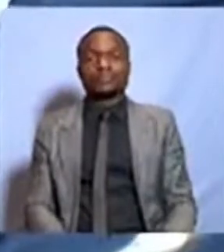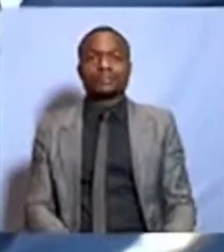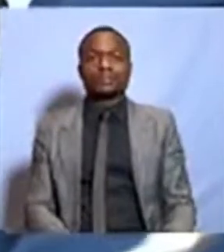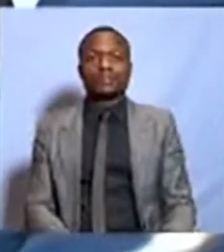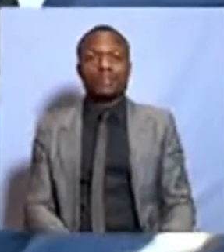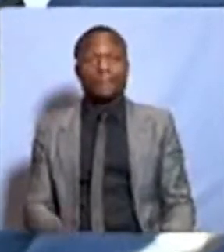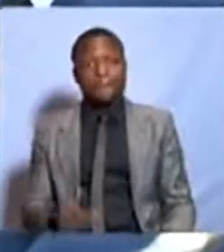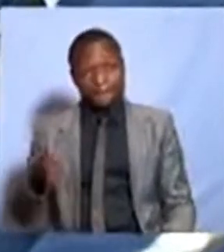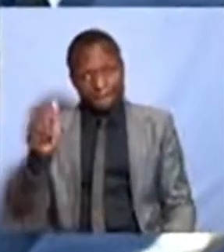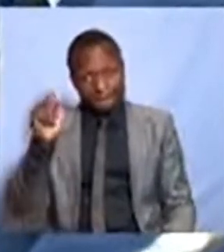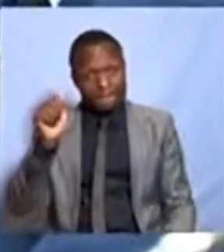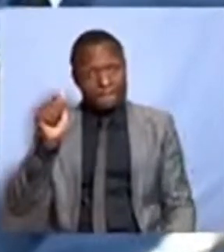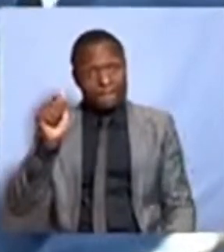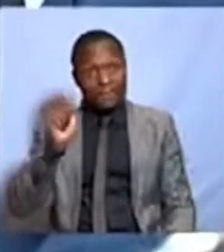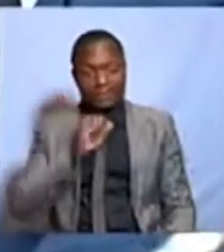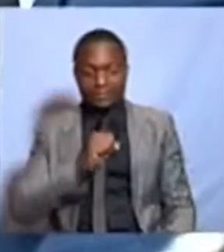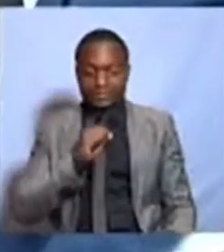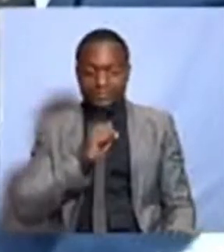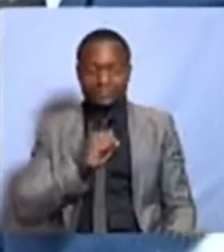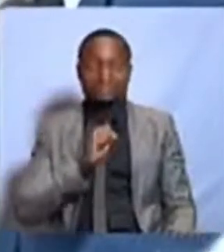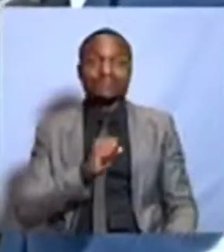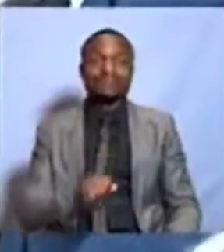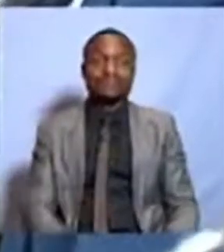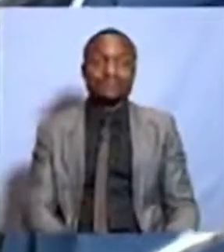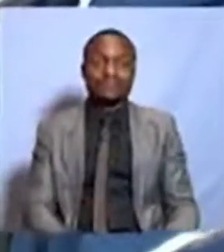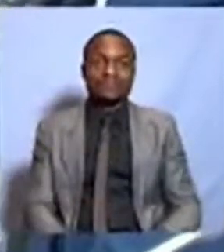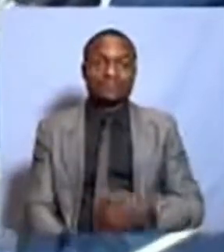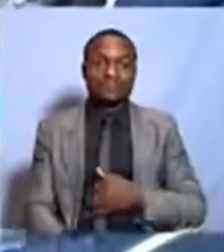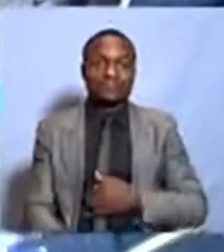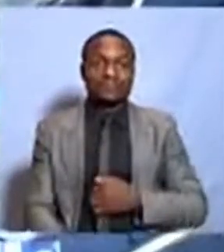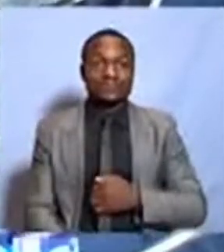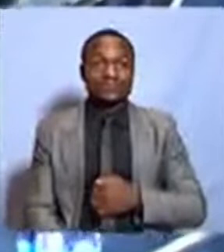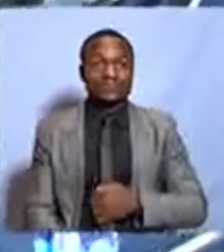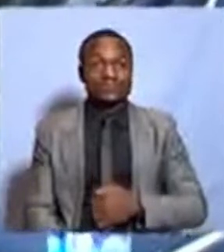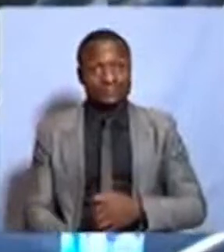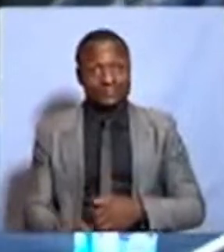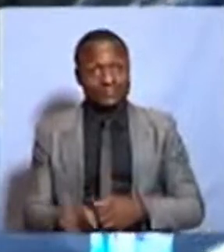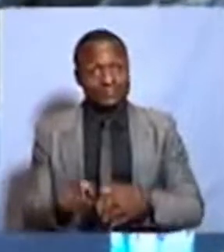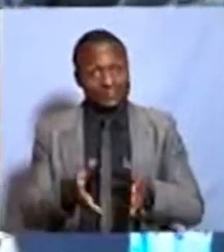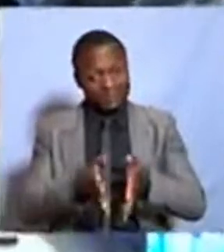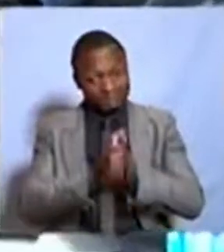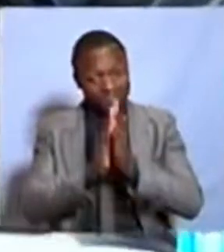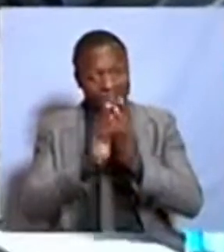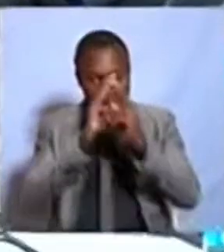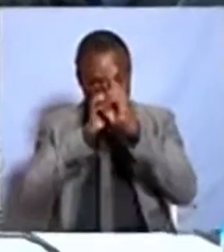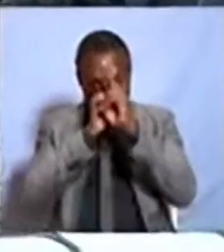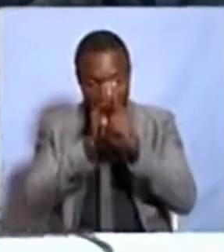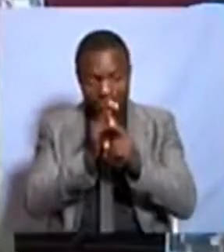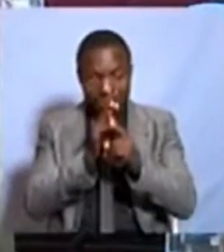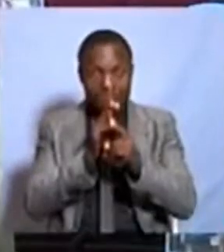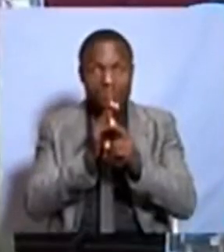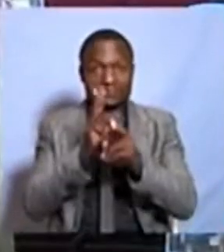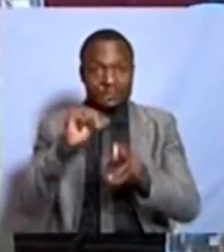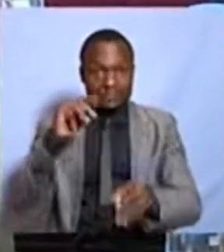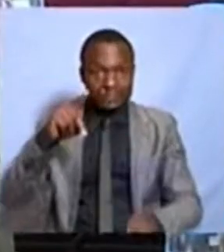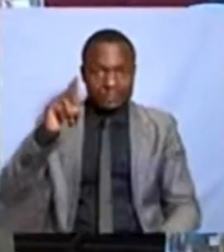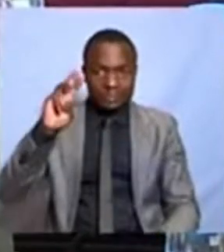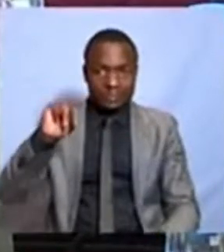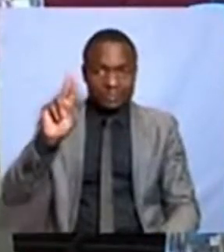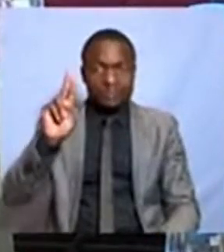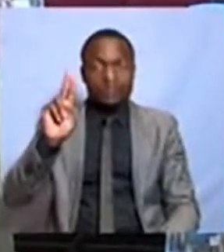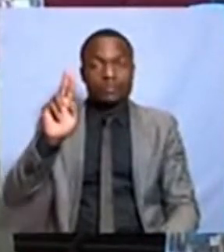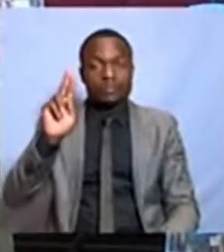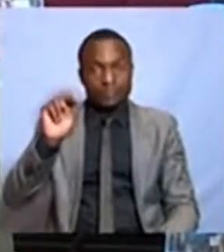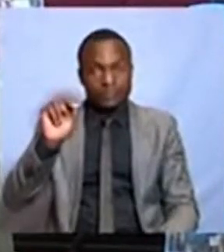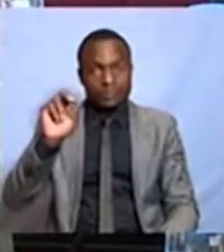I think I'll sorry, my apologies. I wanted to ask Honorable Musanje and